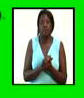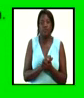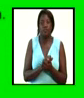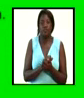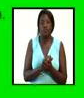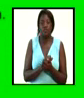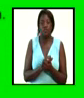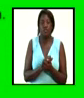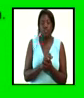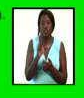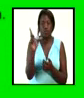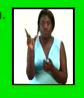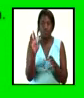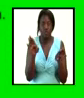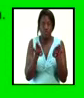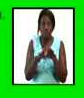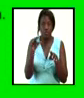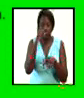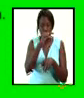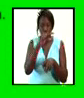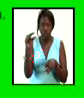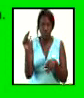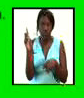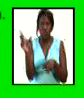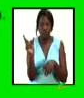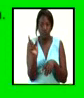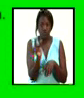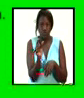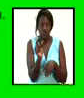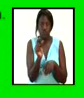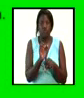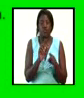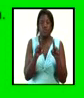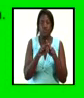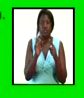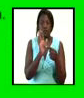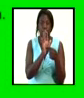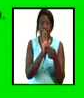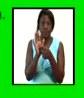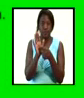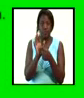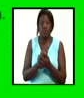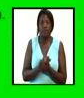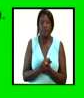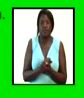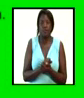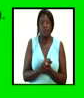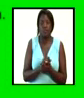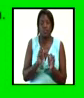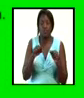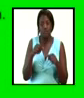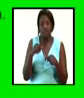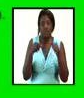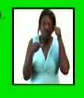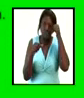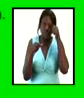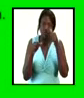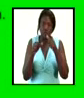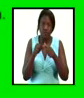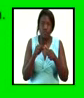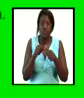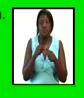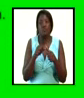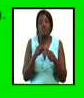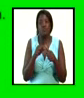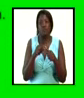at the end of some abbreviations, words that are shortened to a few letters. Take note, full stops are omitted